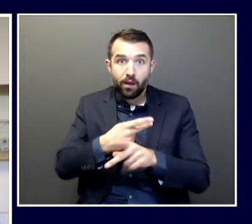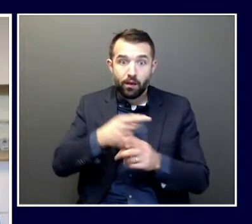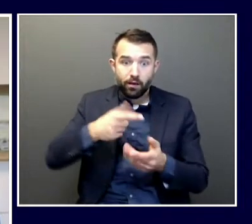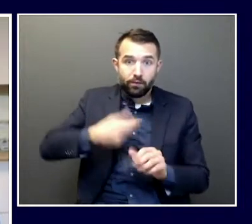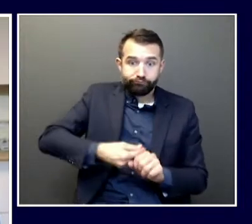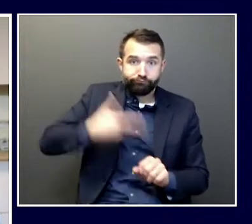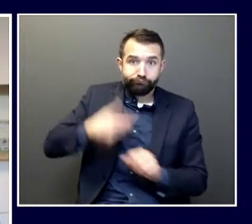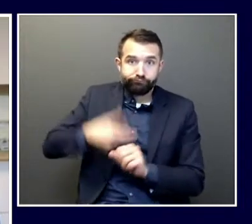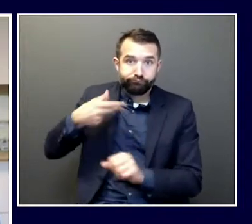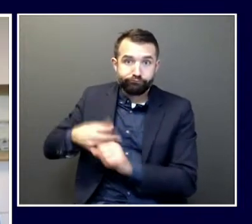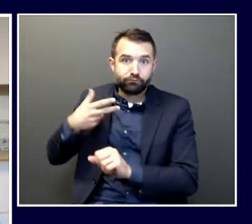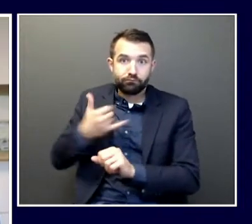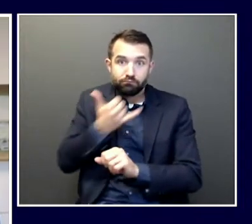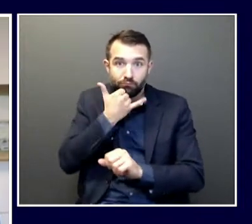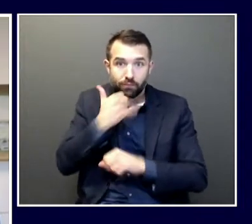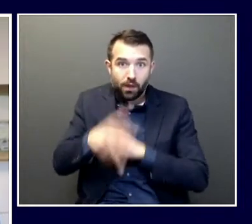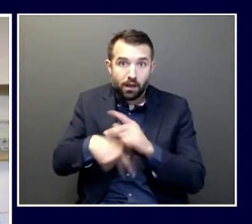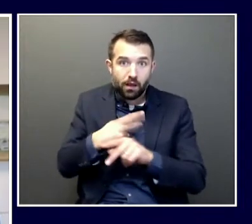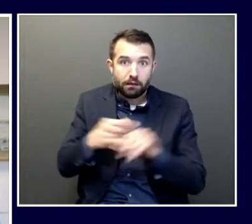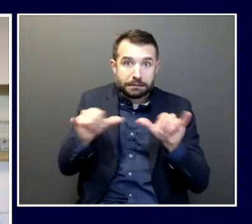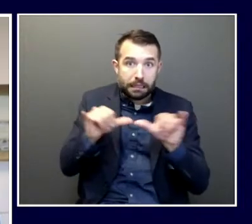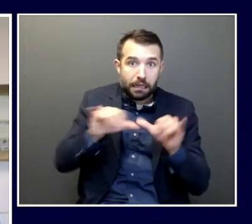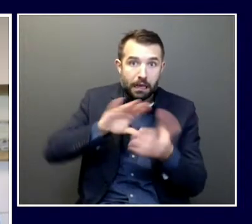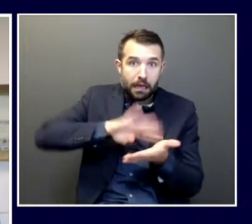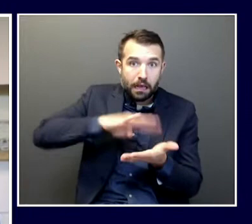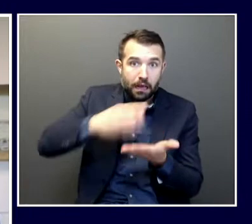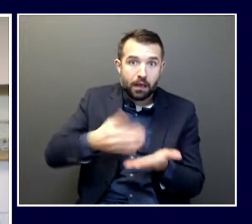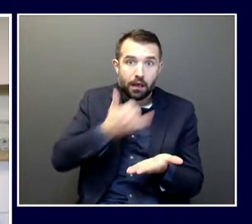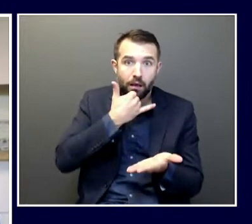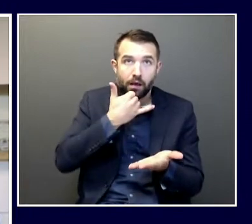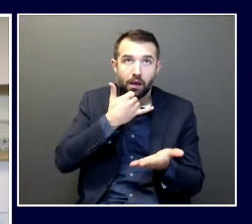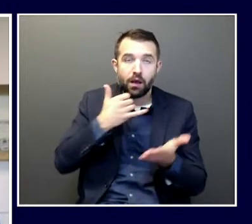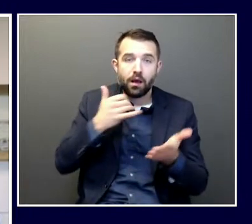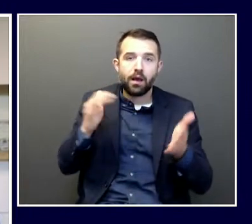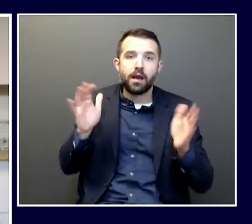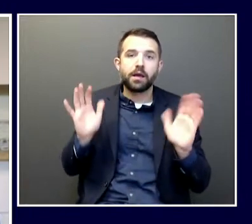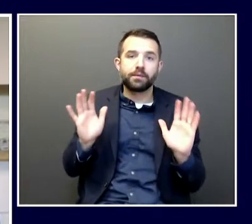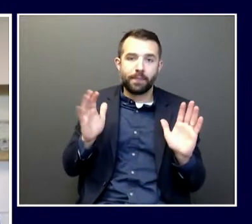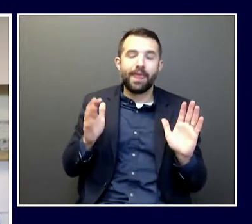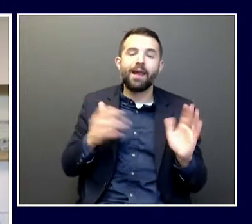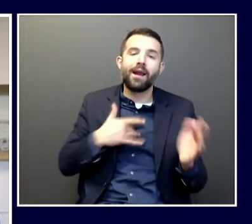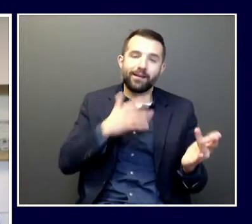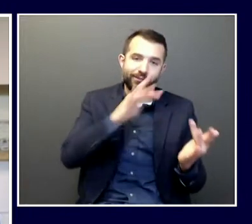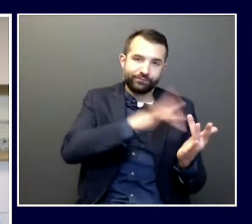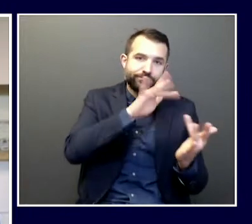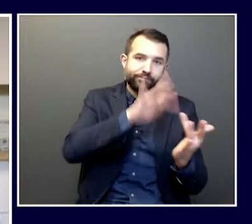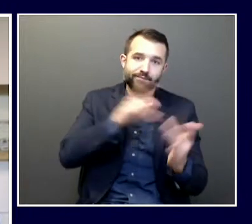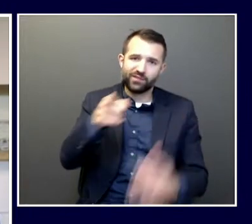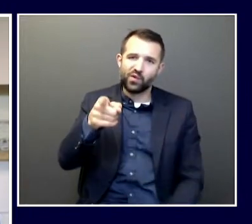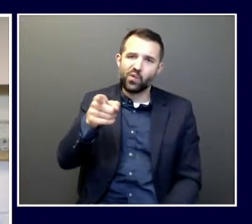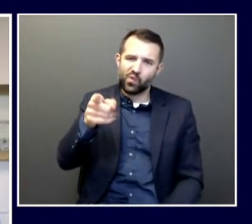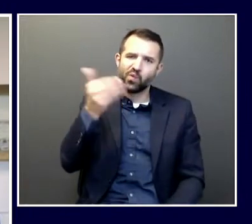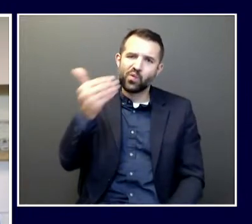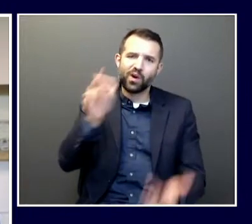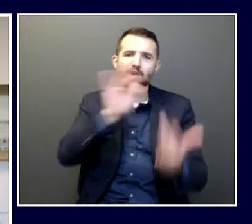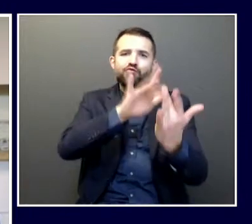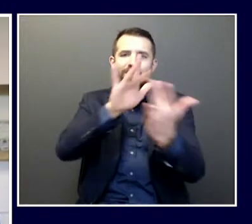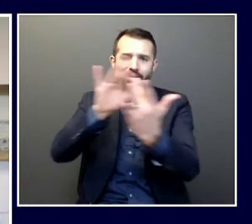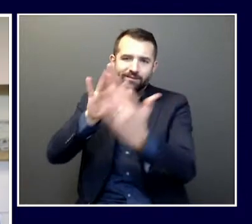Kevin, for the bottom line answers, I would refer you to CVS and Shah's. But what has been communicated to